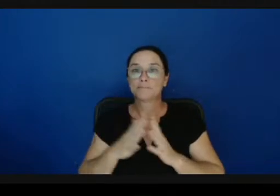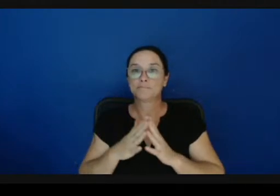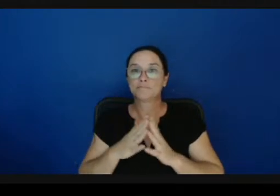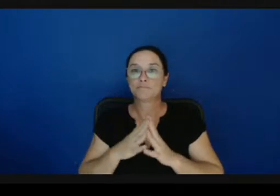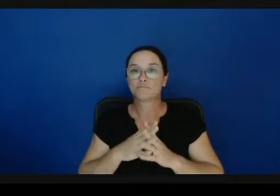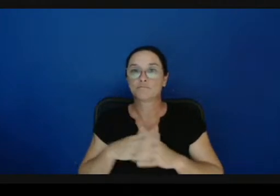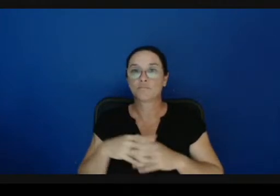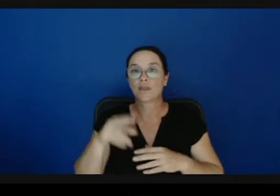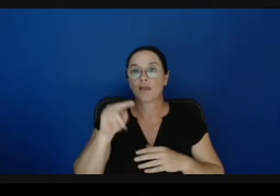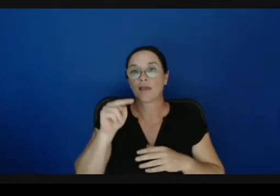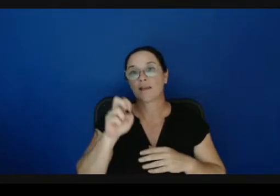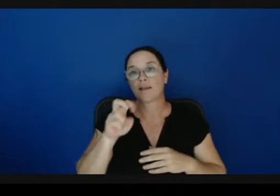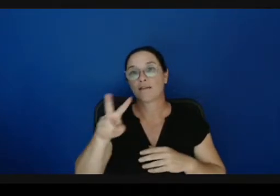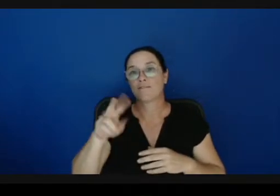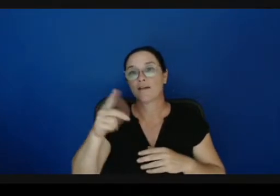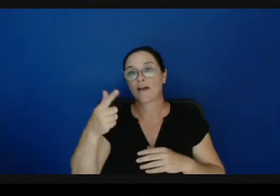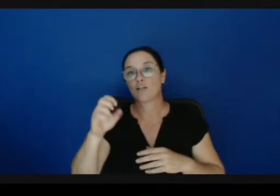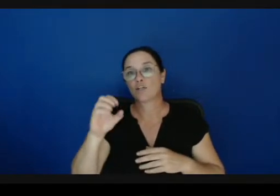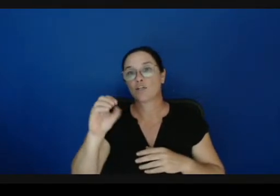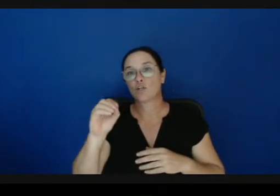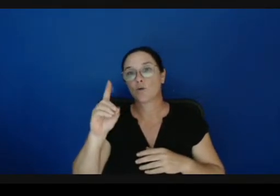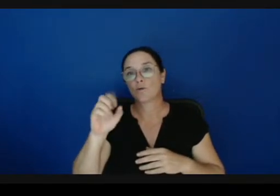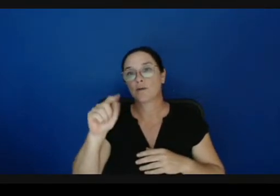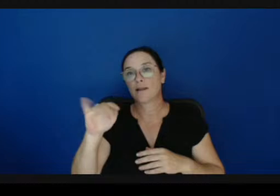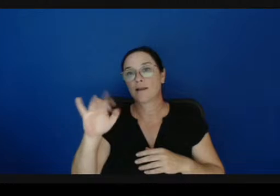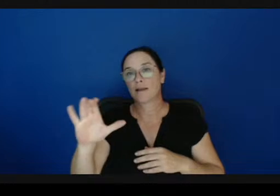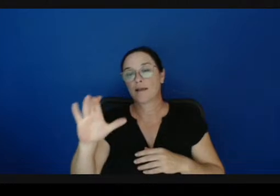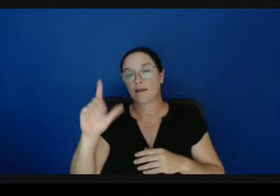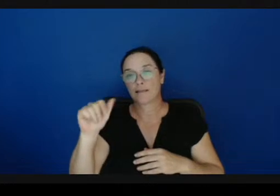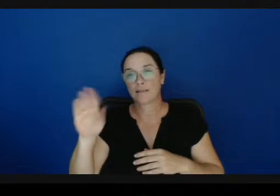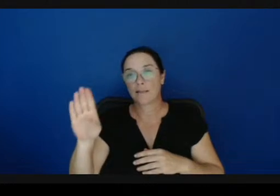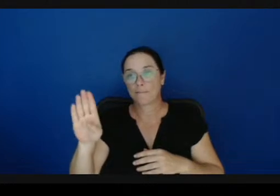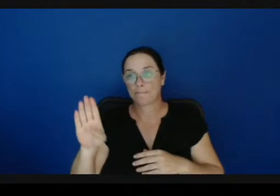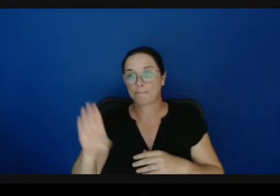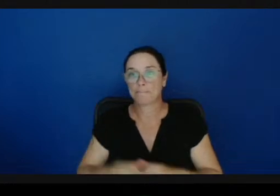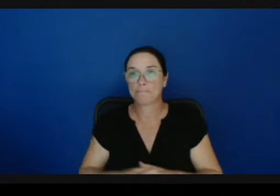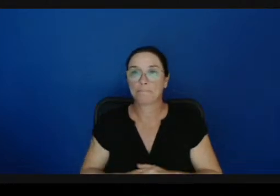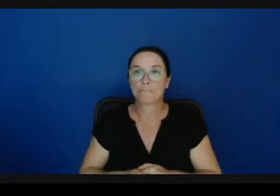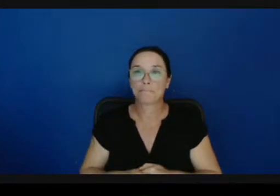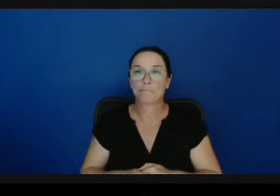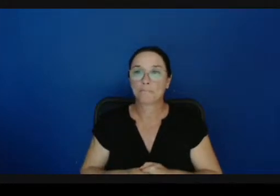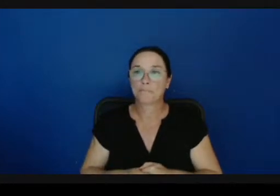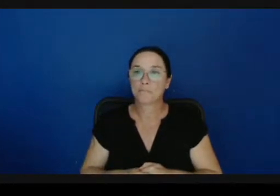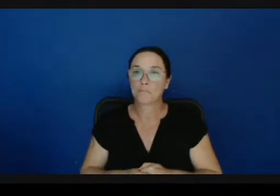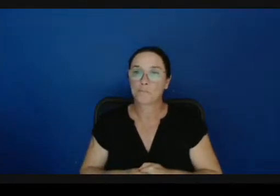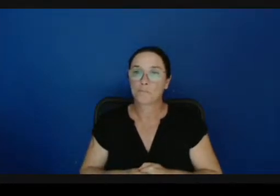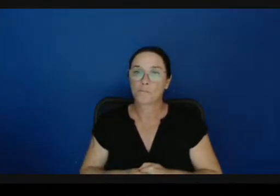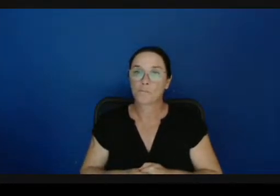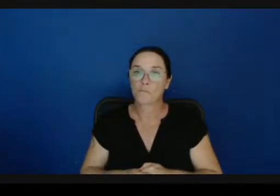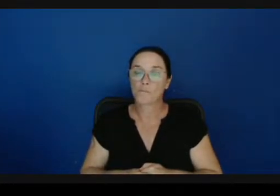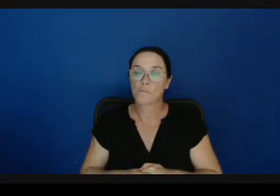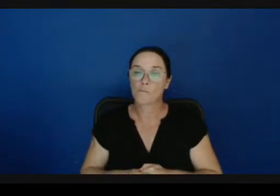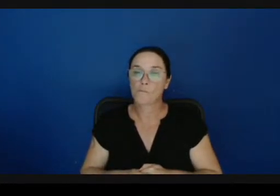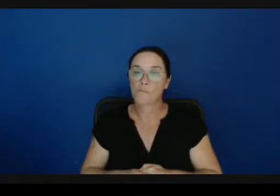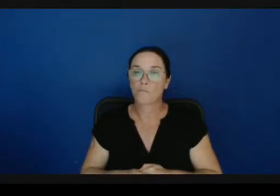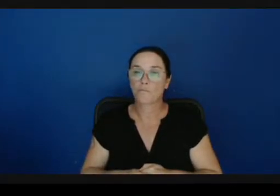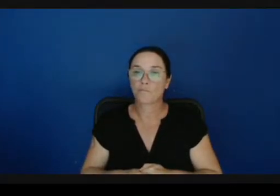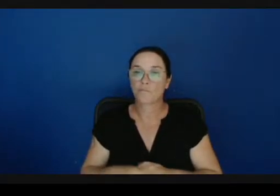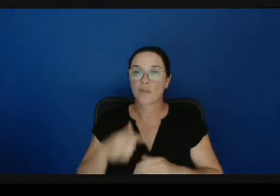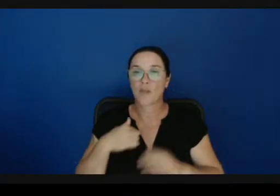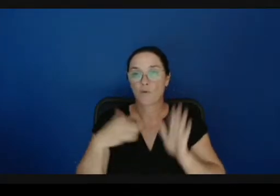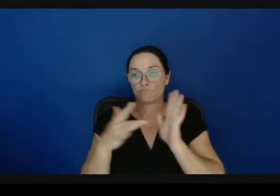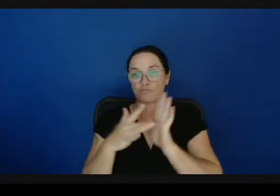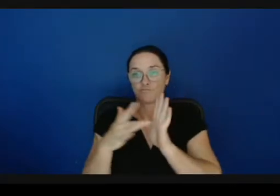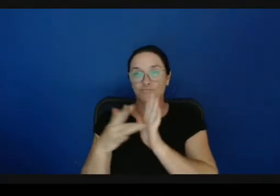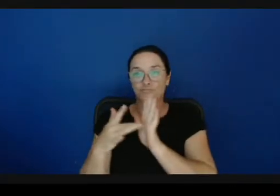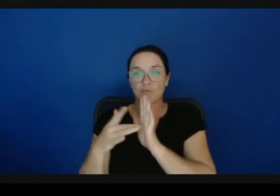Nevada Geodetic Laboratory GPS network map, which looks as this. And I will pull out a couple of the stations from